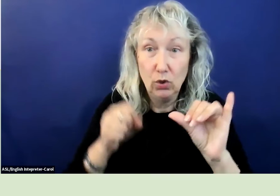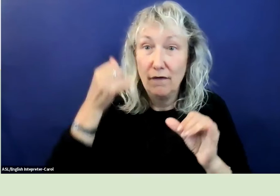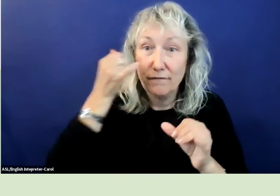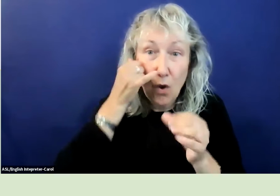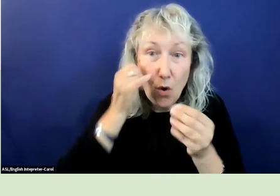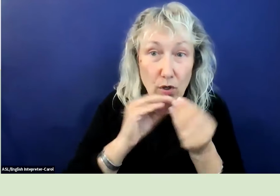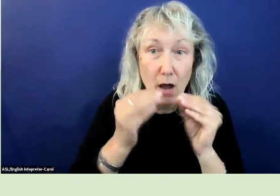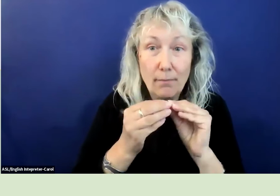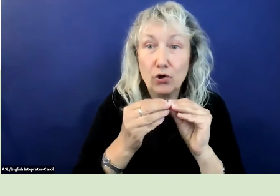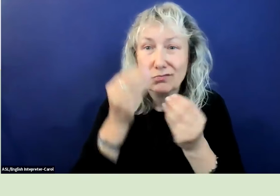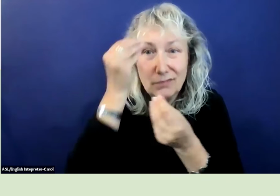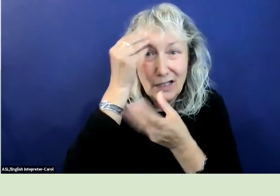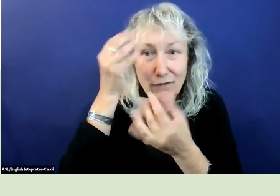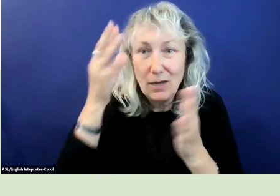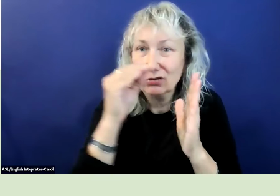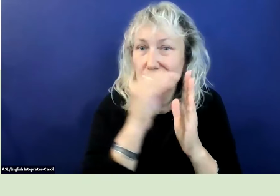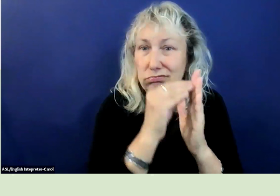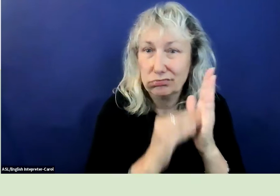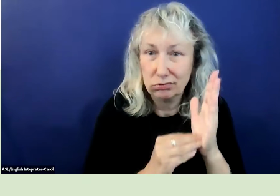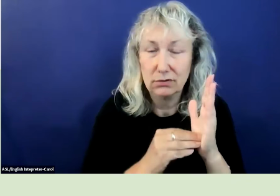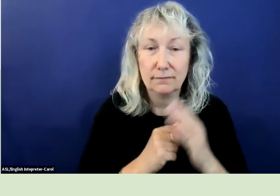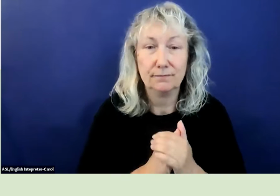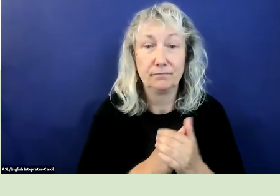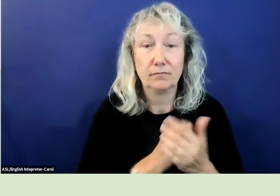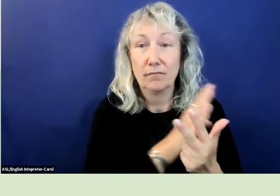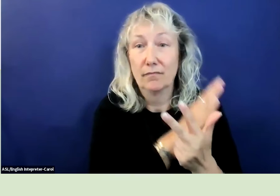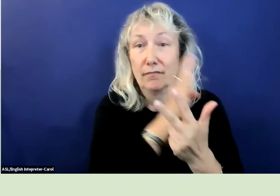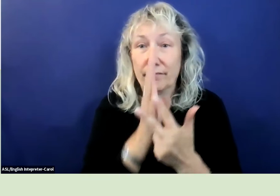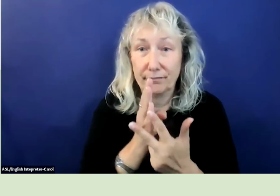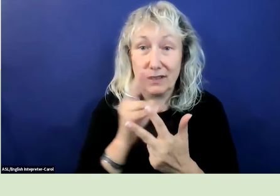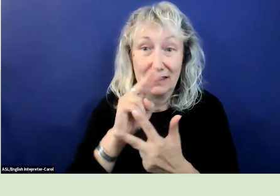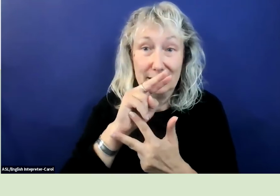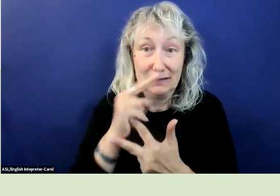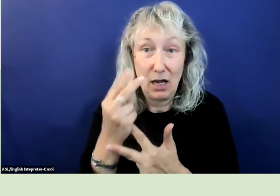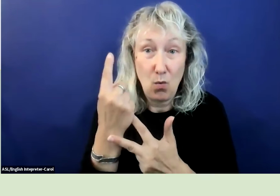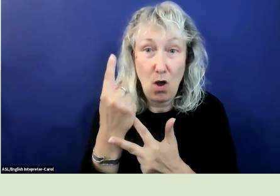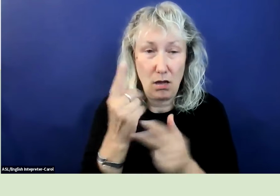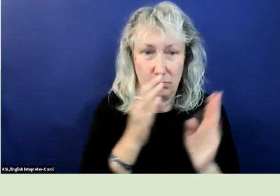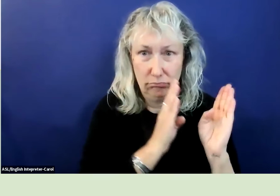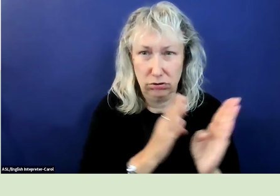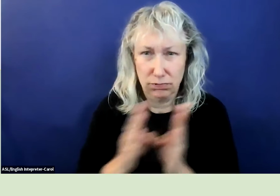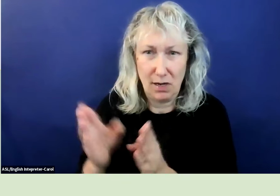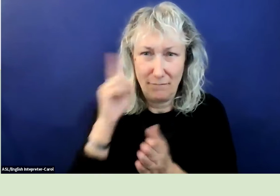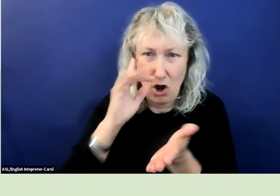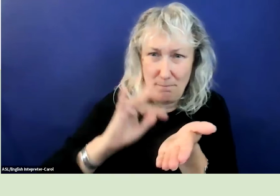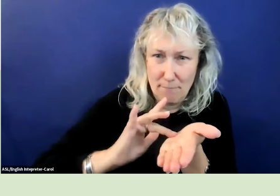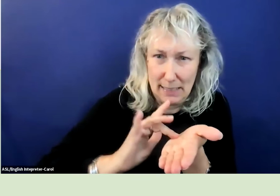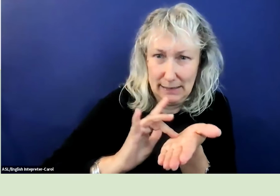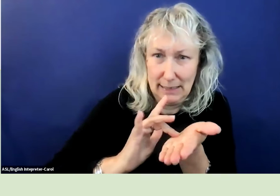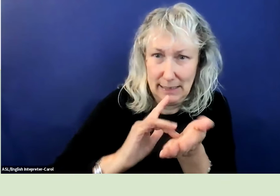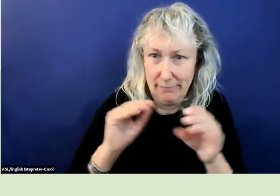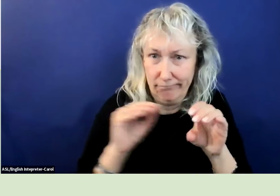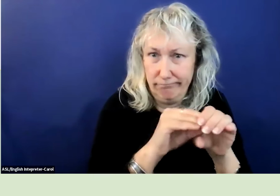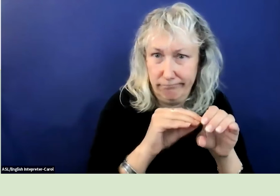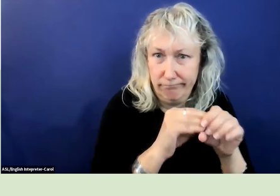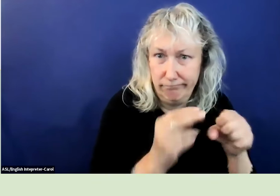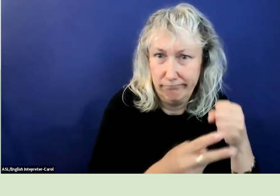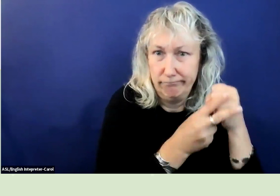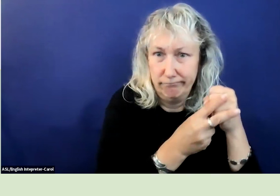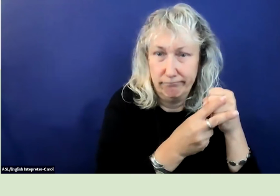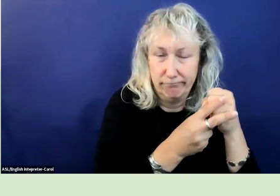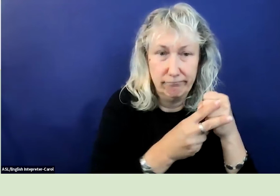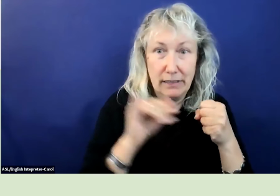well. The second one I want to touch is medication prep. And how do we prep for medication and